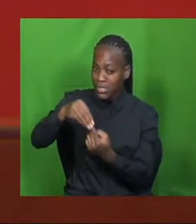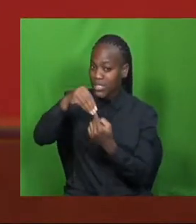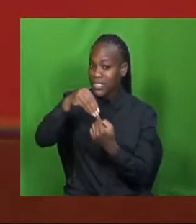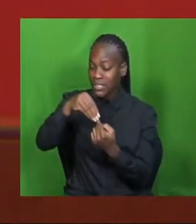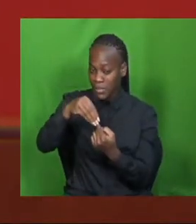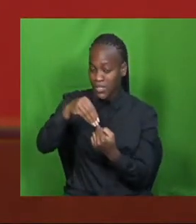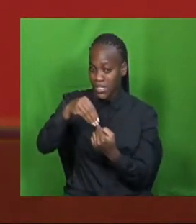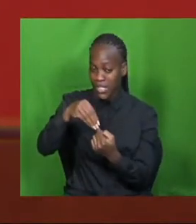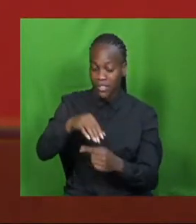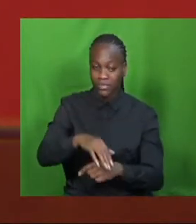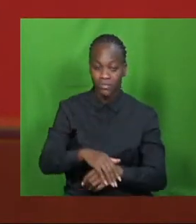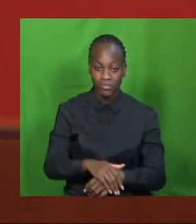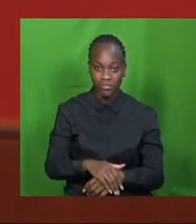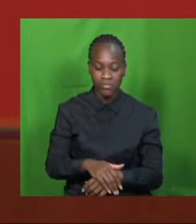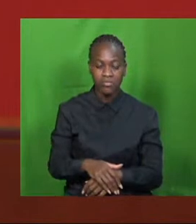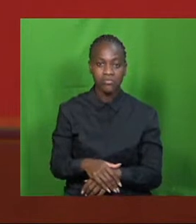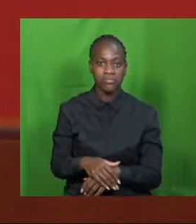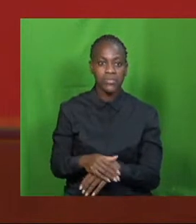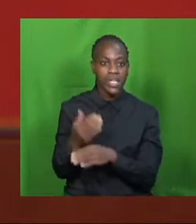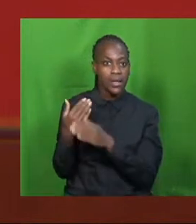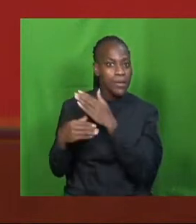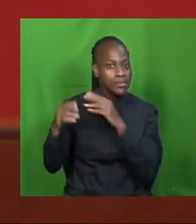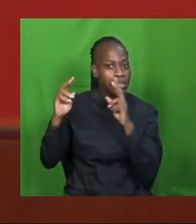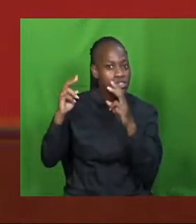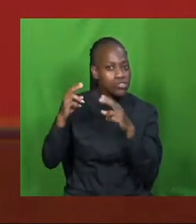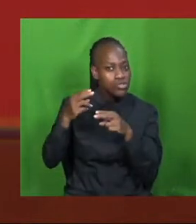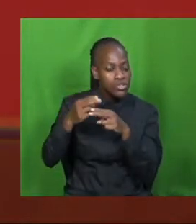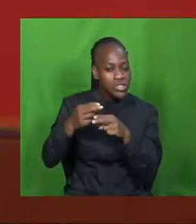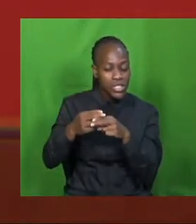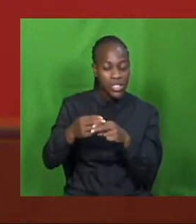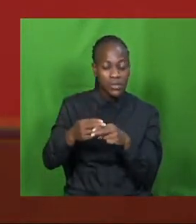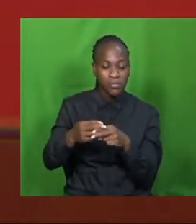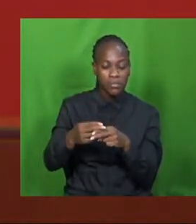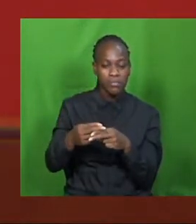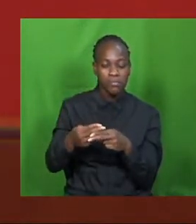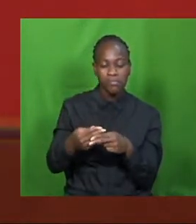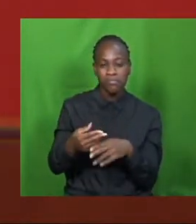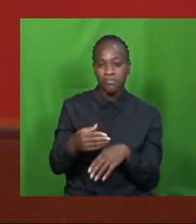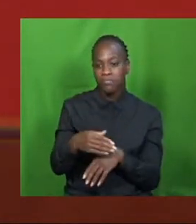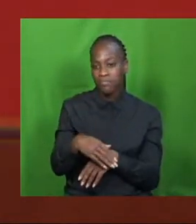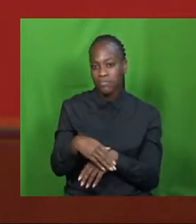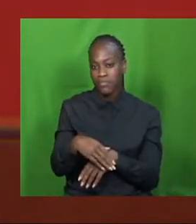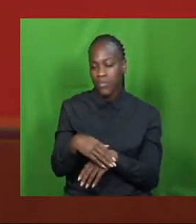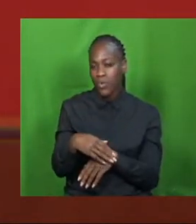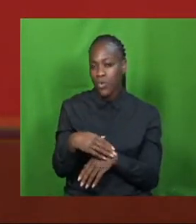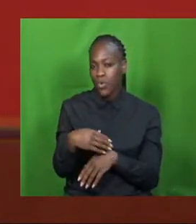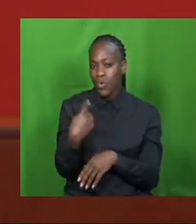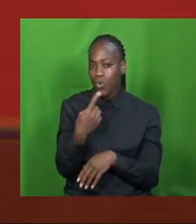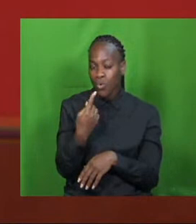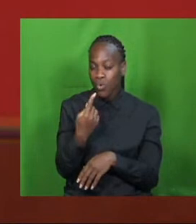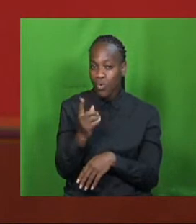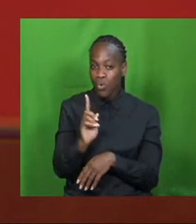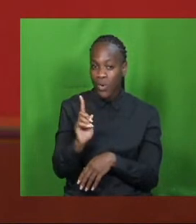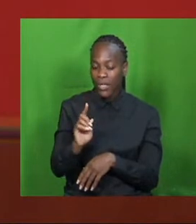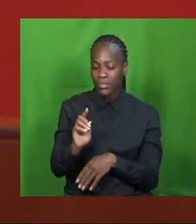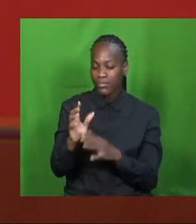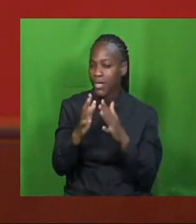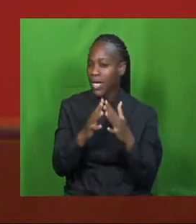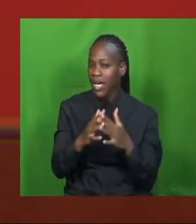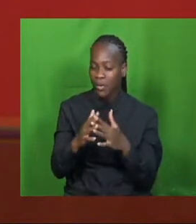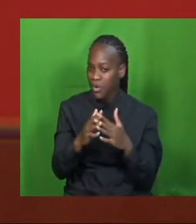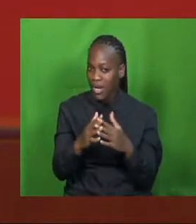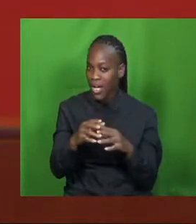him for absenting himself for more than 15 sitting days of the House, Mr.